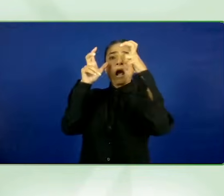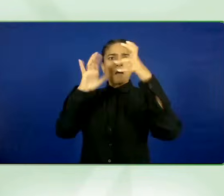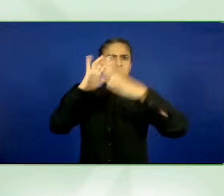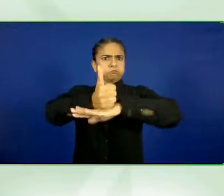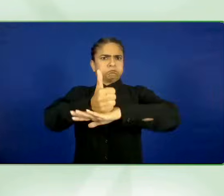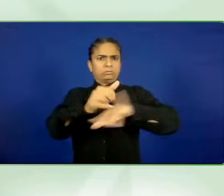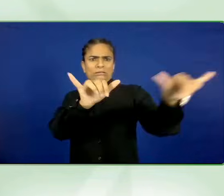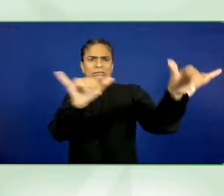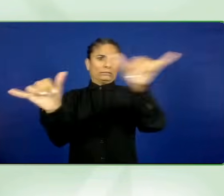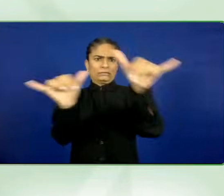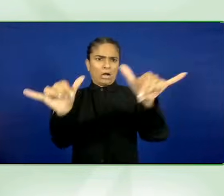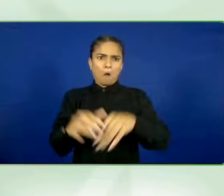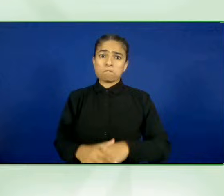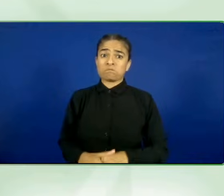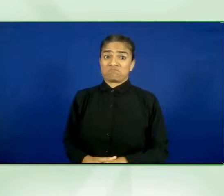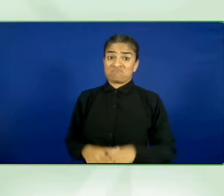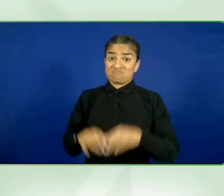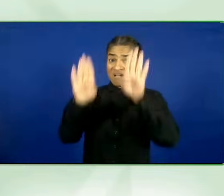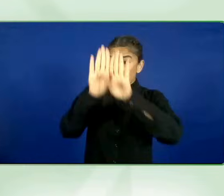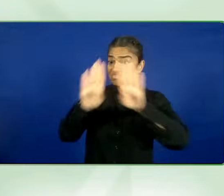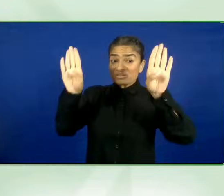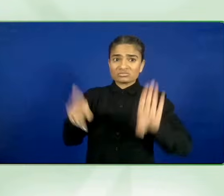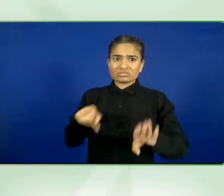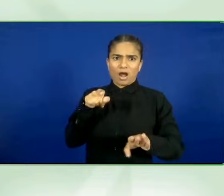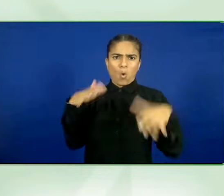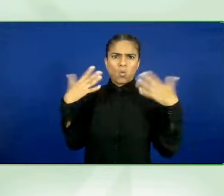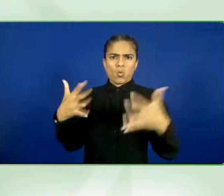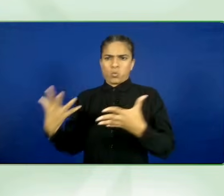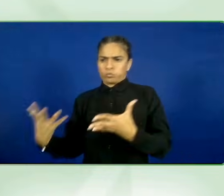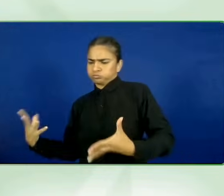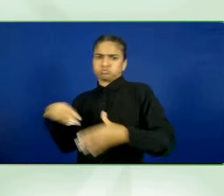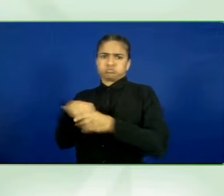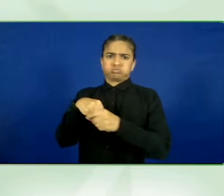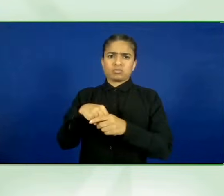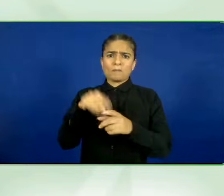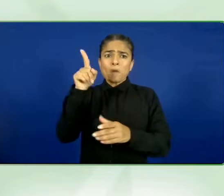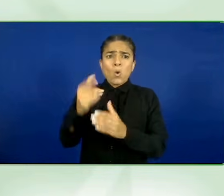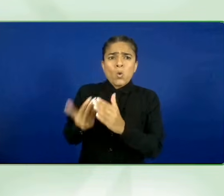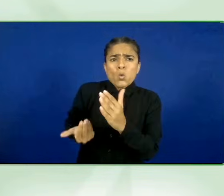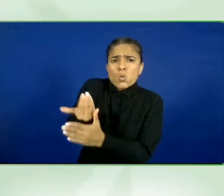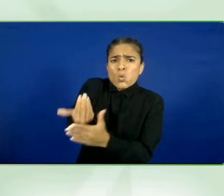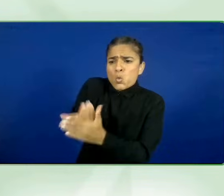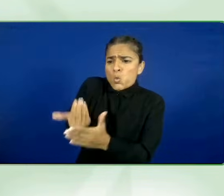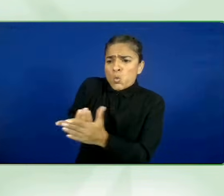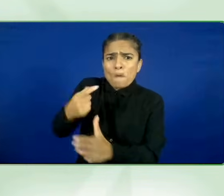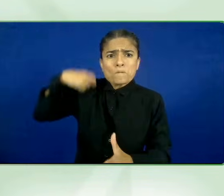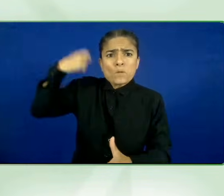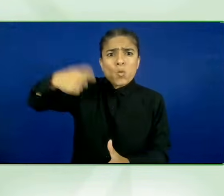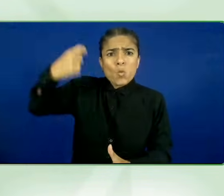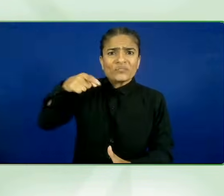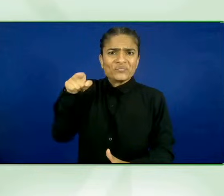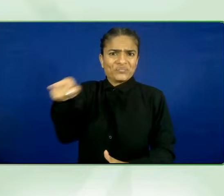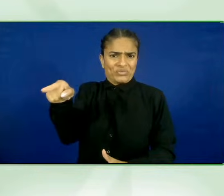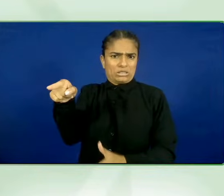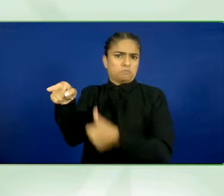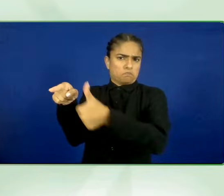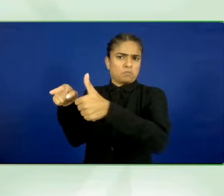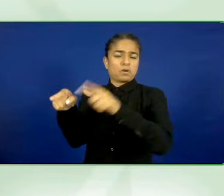new movies. But the old movies is done by Nobaflix. Okay, and just to put things in context, you were sharing with me